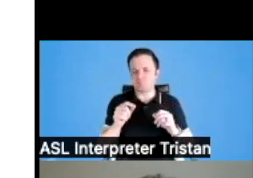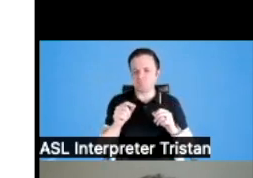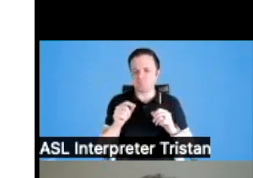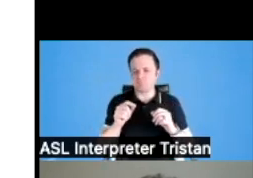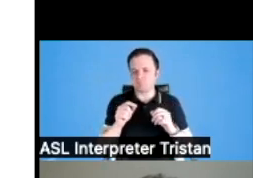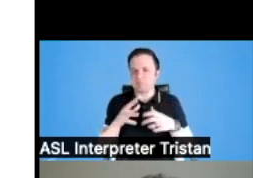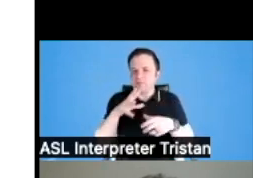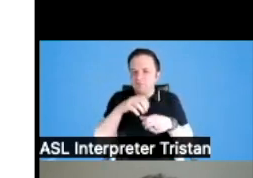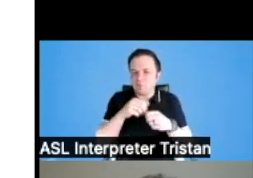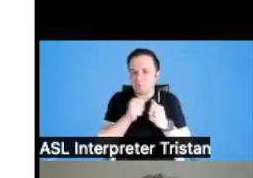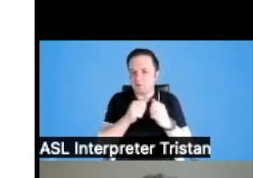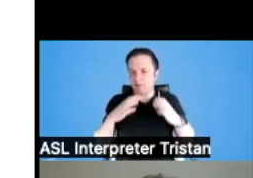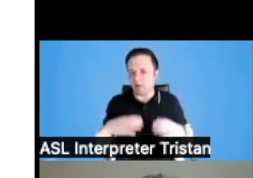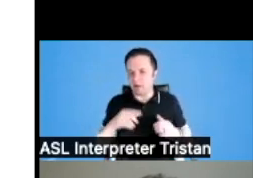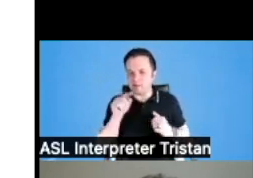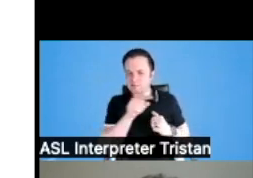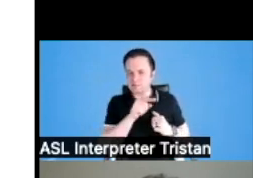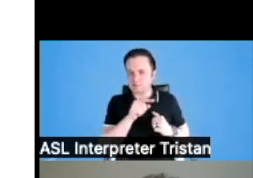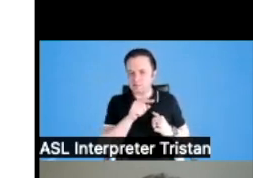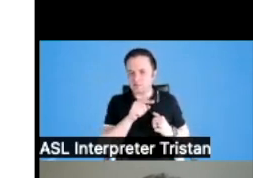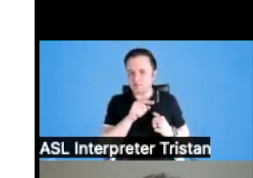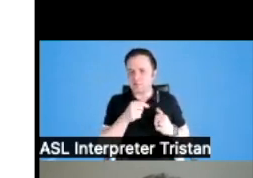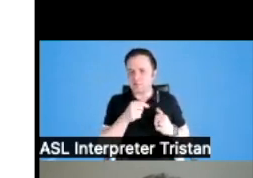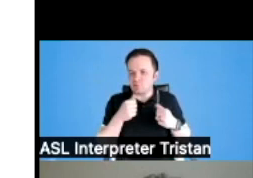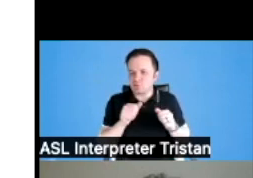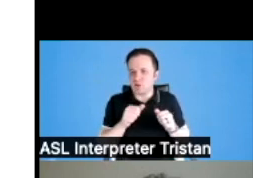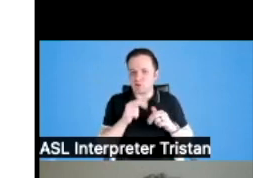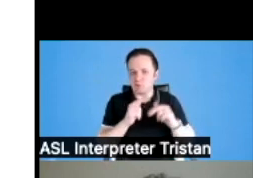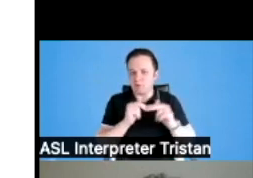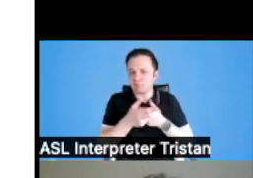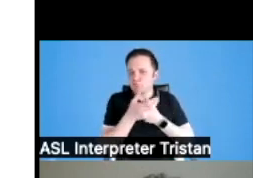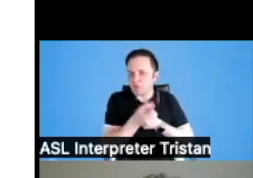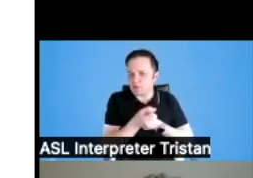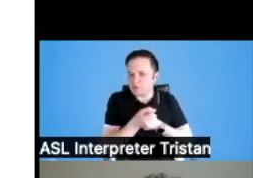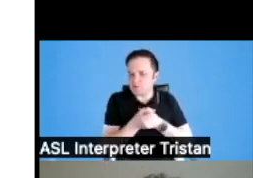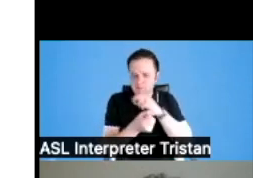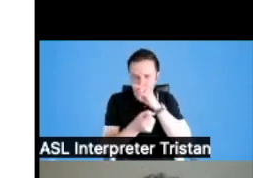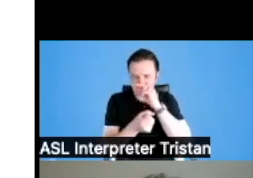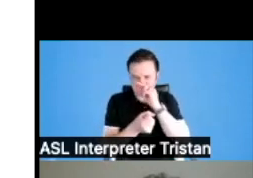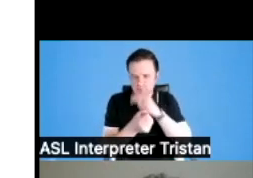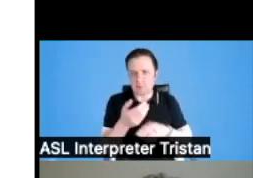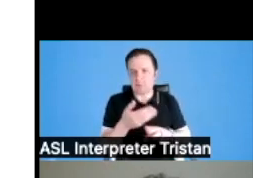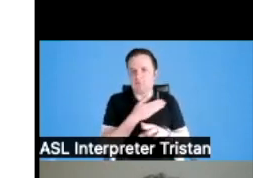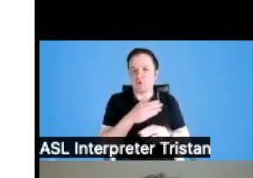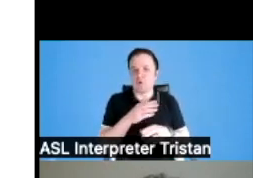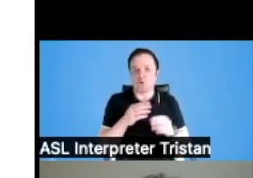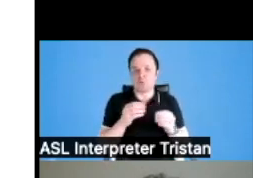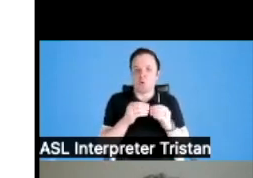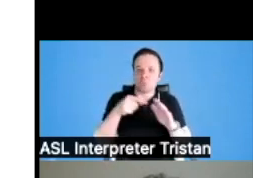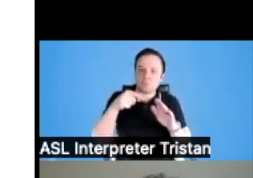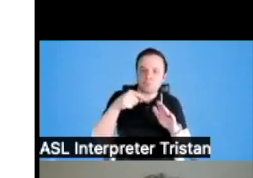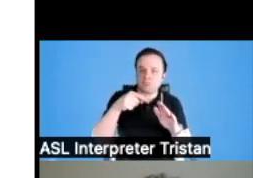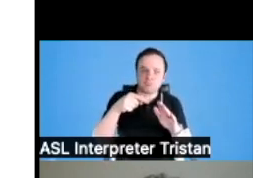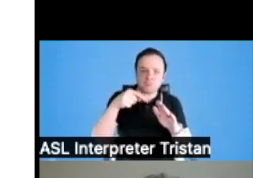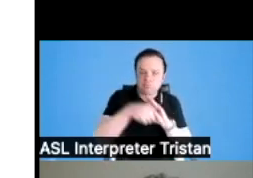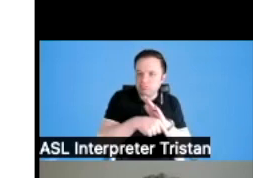engagement with clients, is sort of centering, coming in, trying to build trust and respect before we start diving into like, here's what you can and